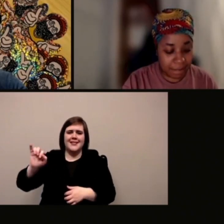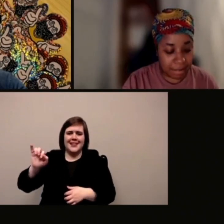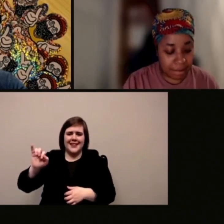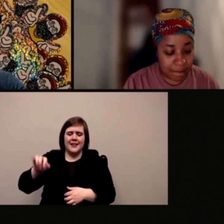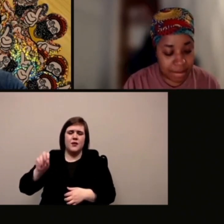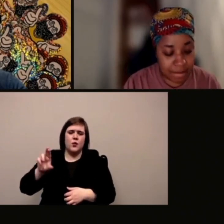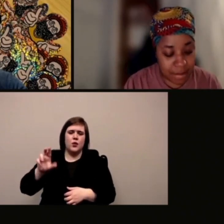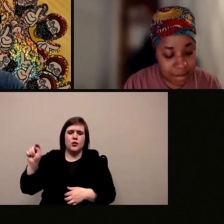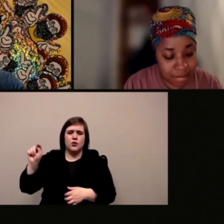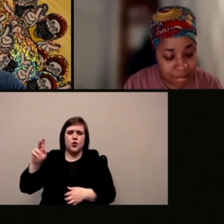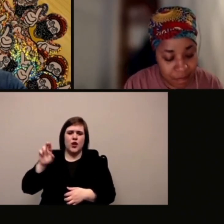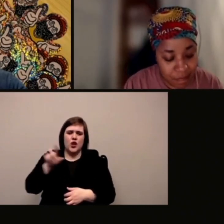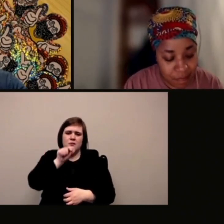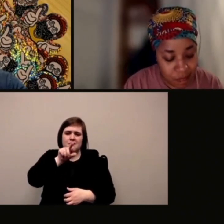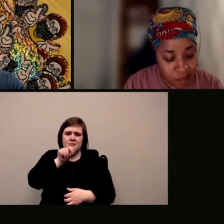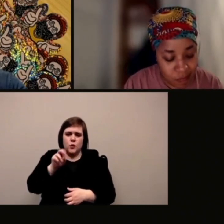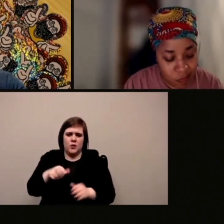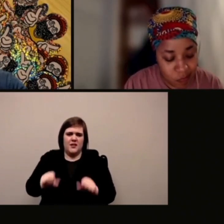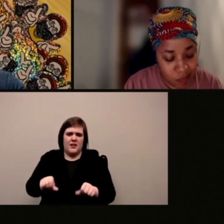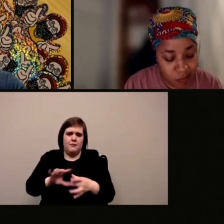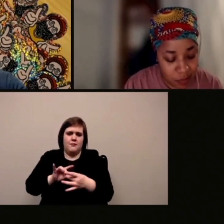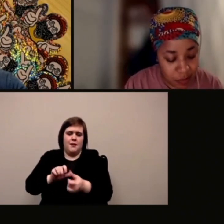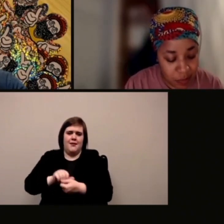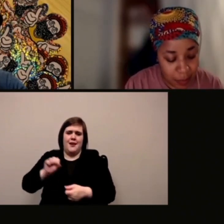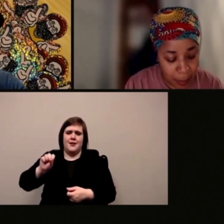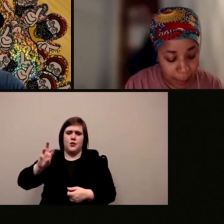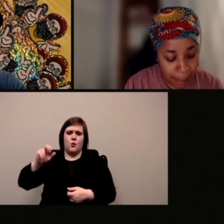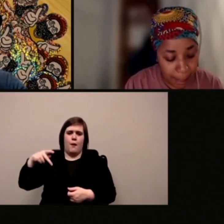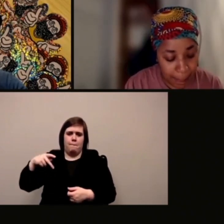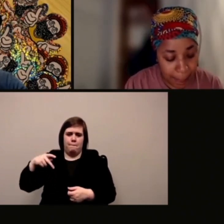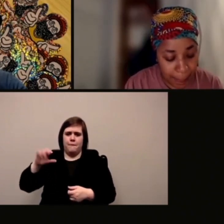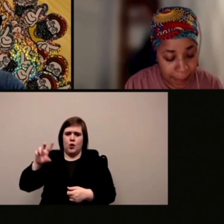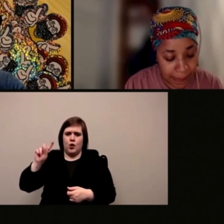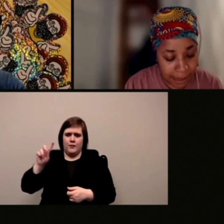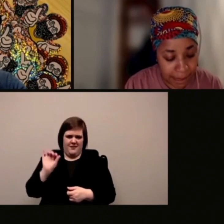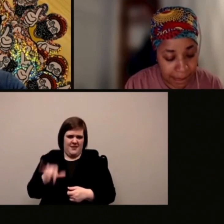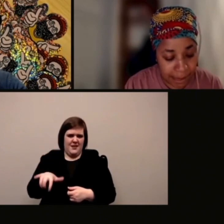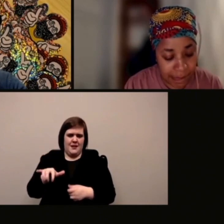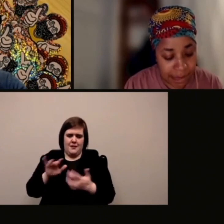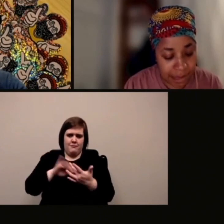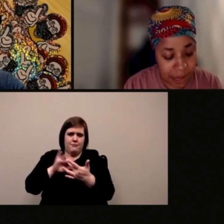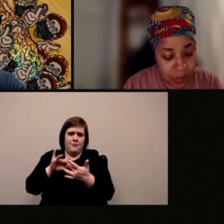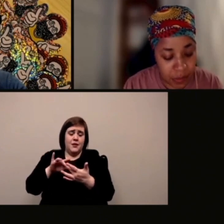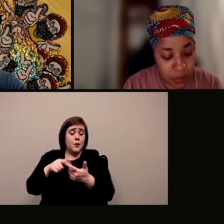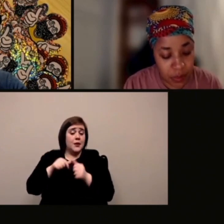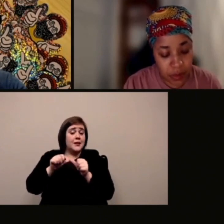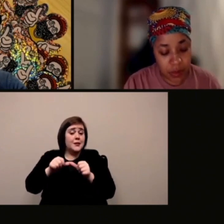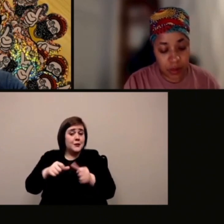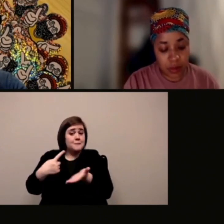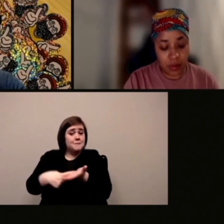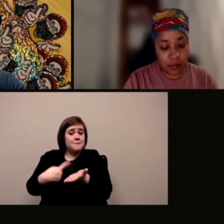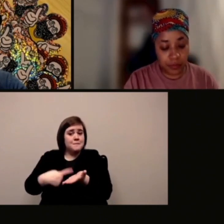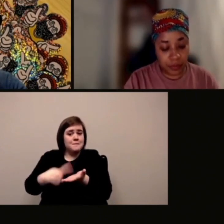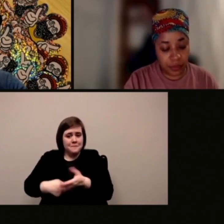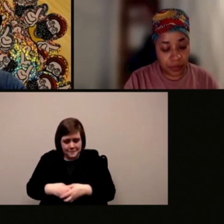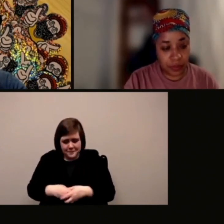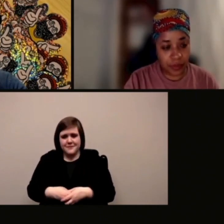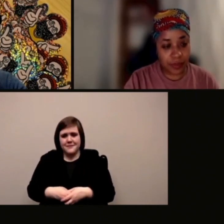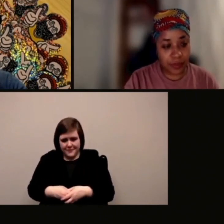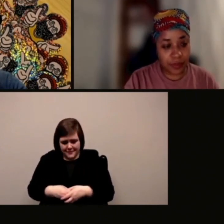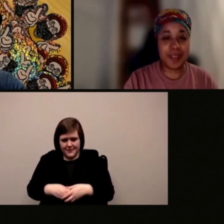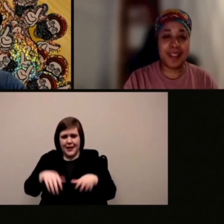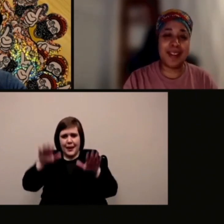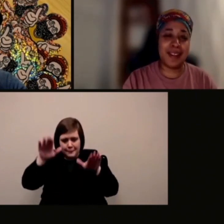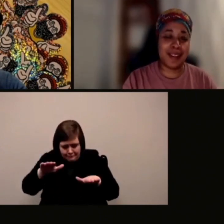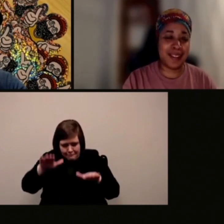they can connect directly in the swap card, so we can continue these conversations. I bow to each of